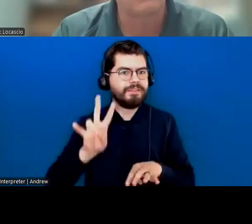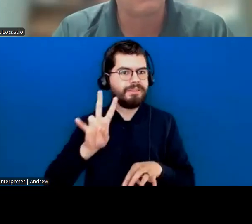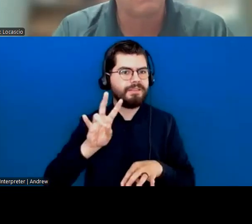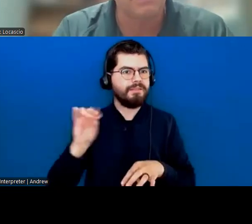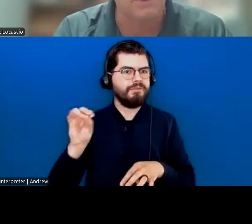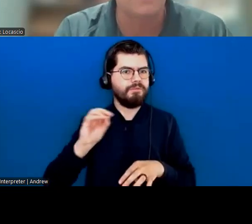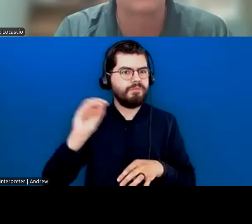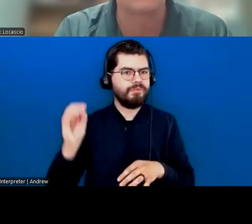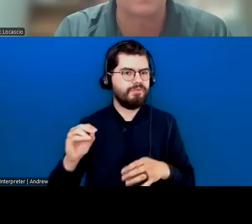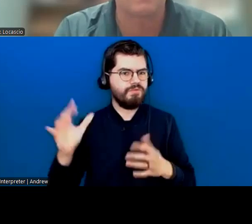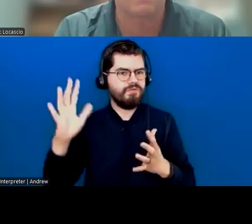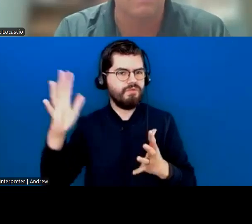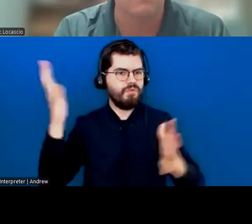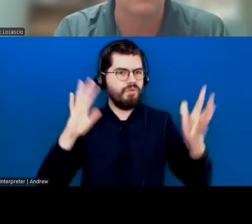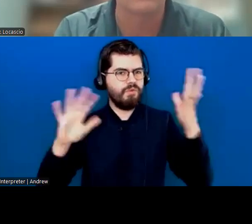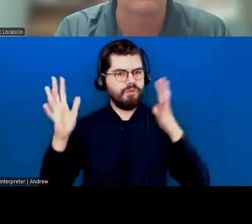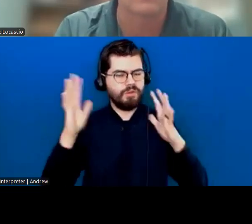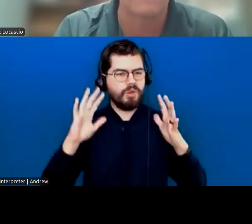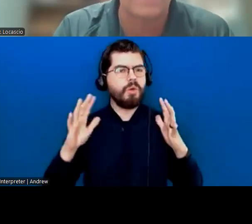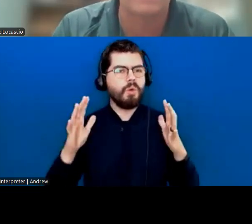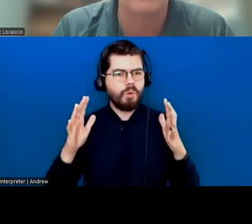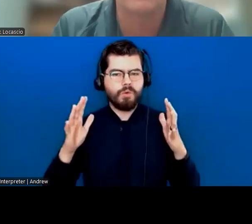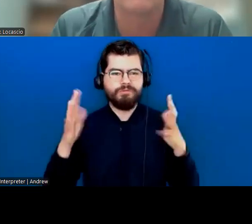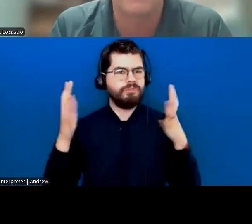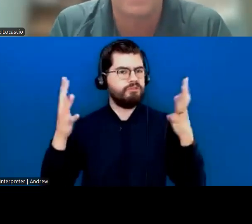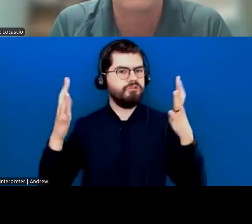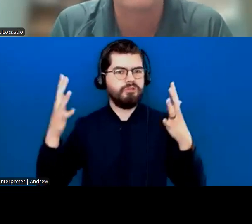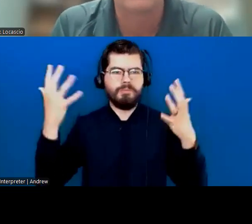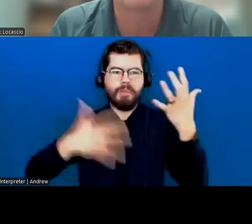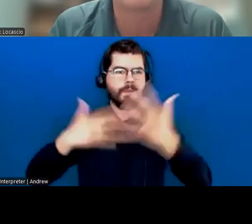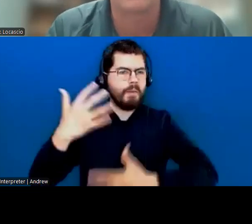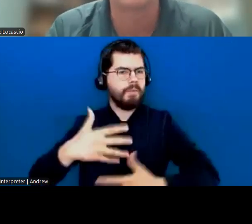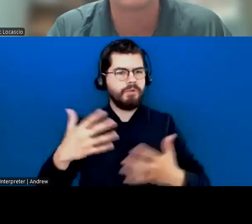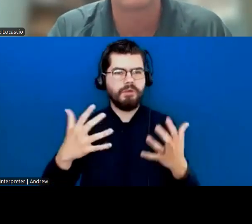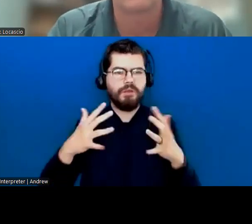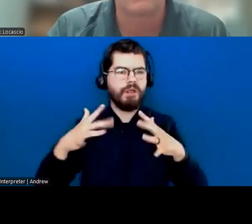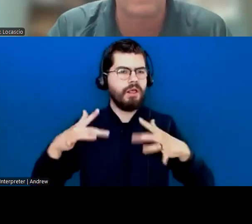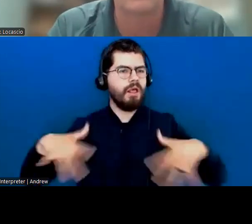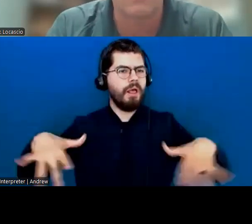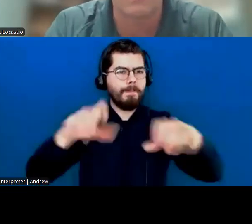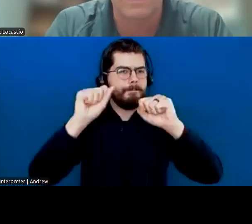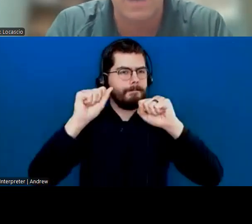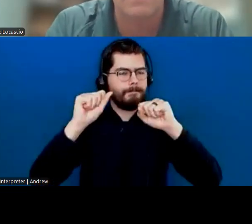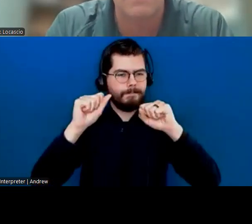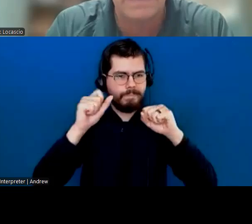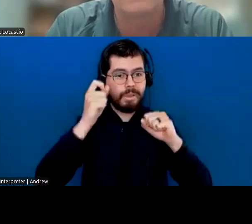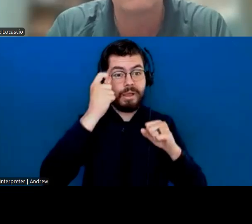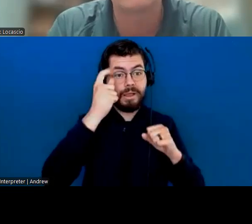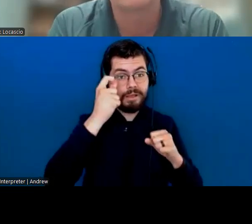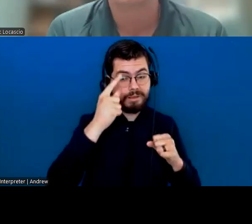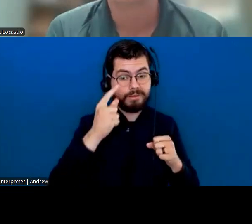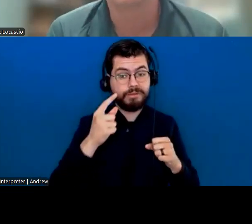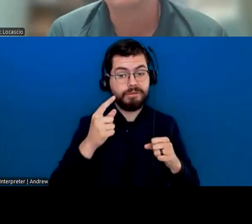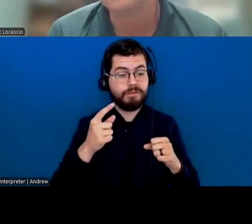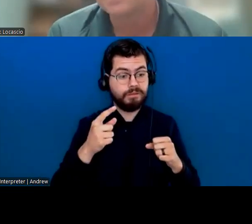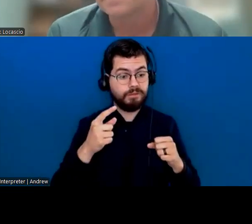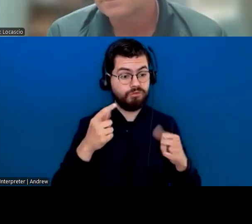on 30% of what's still remaining in the valley. Everything else is rice, corn, cotton, and beans.